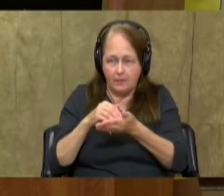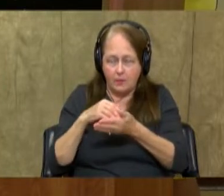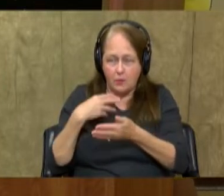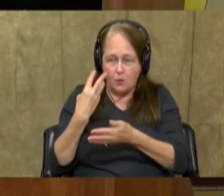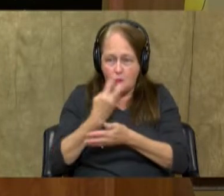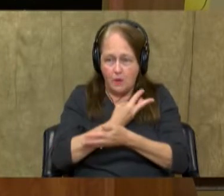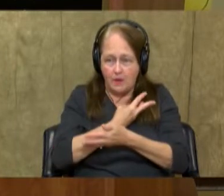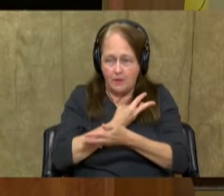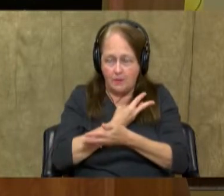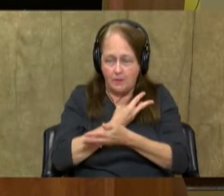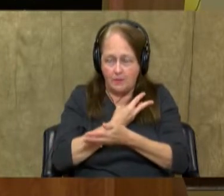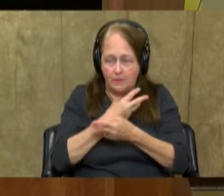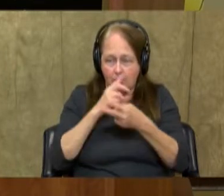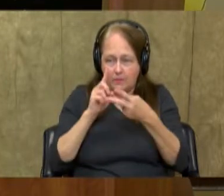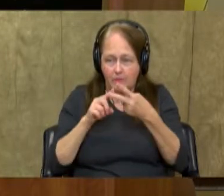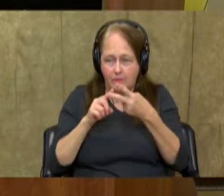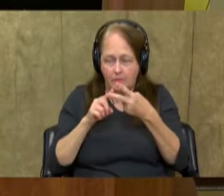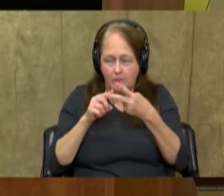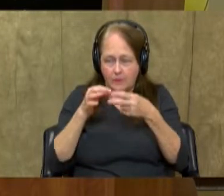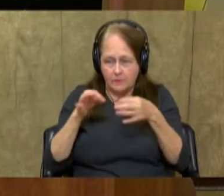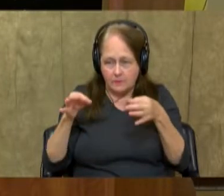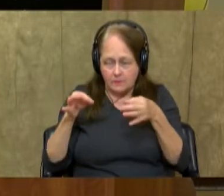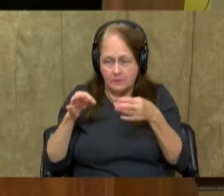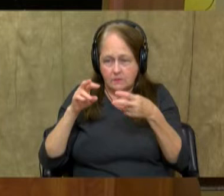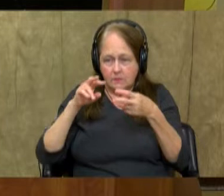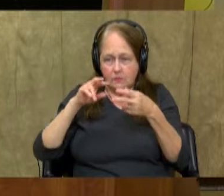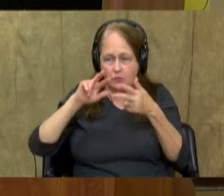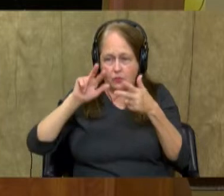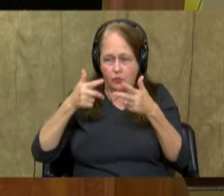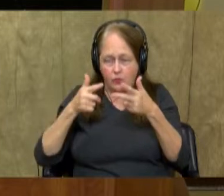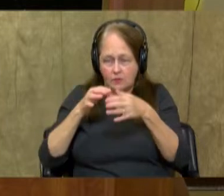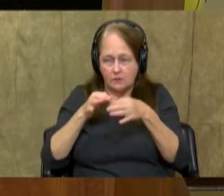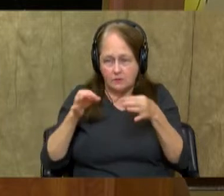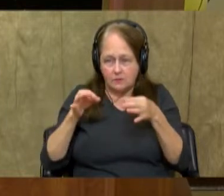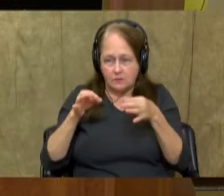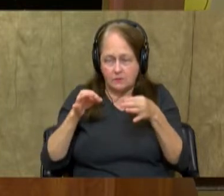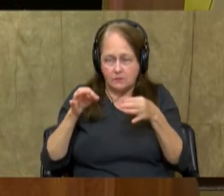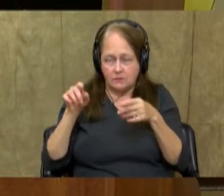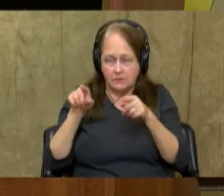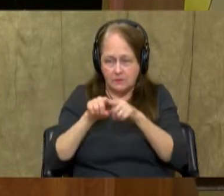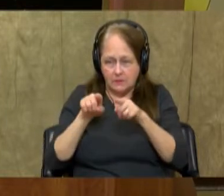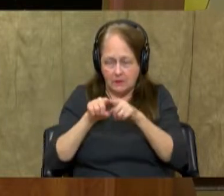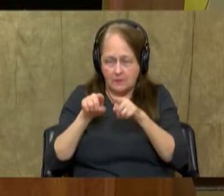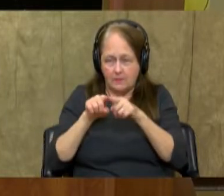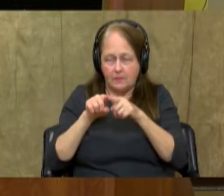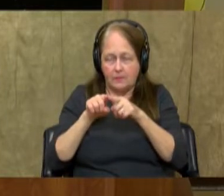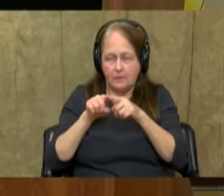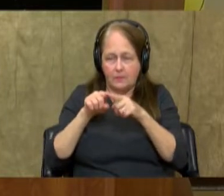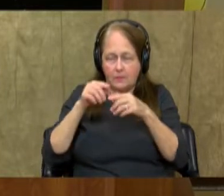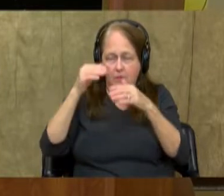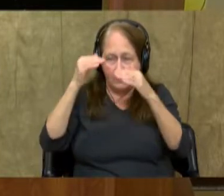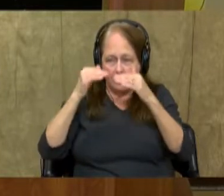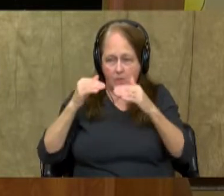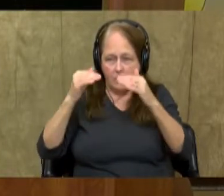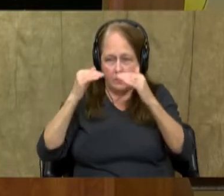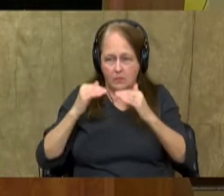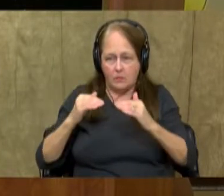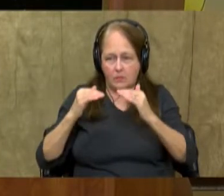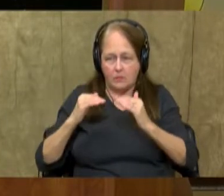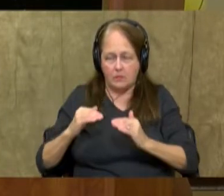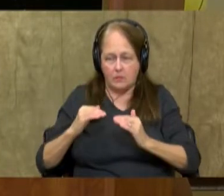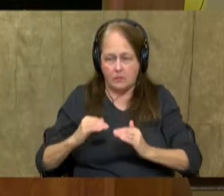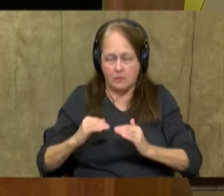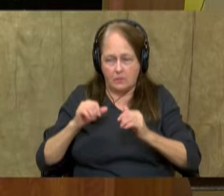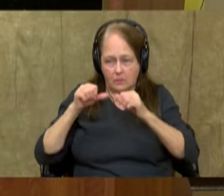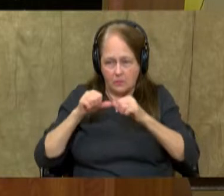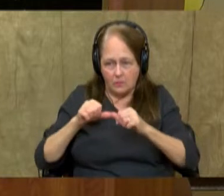we. Second sentence, same thing. Third sentence, same thing. And it goes on and on and